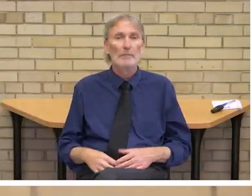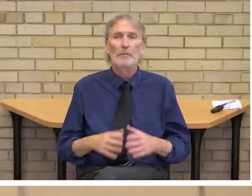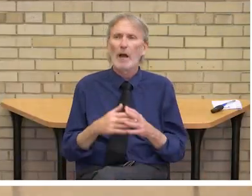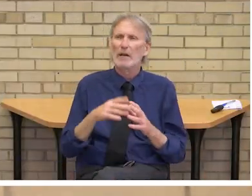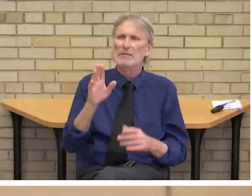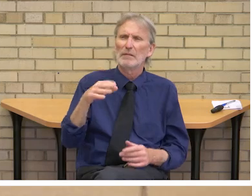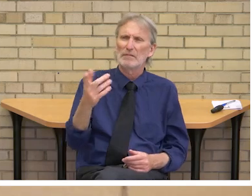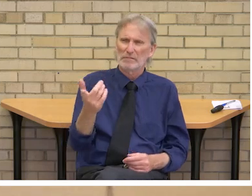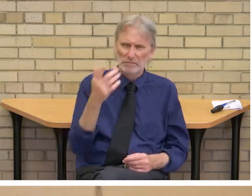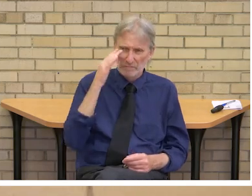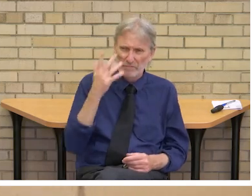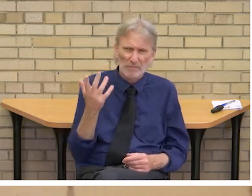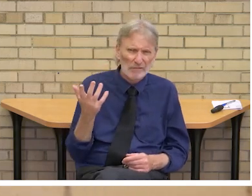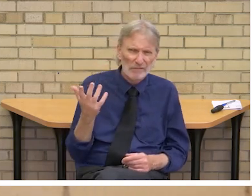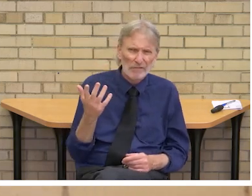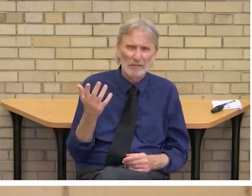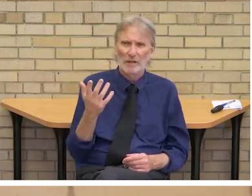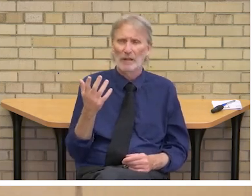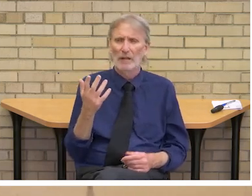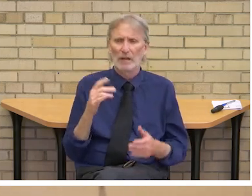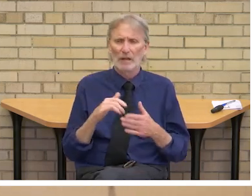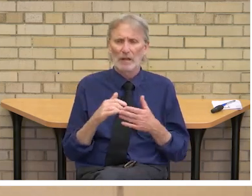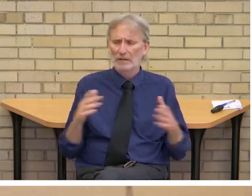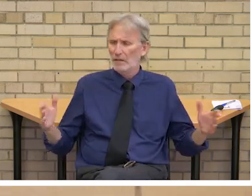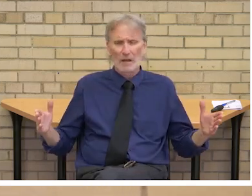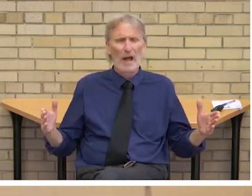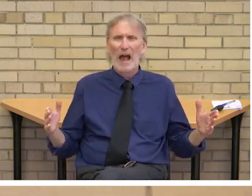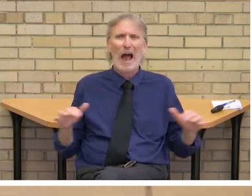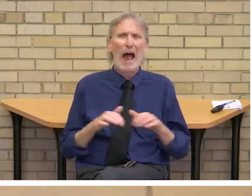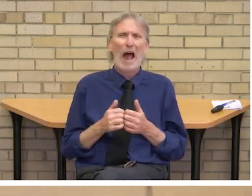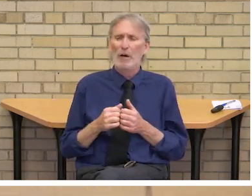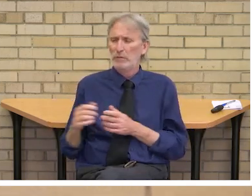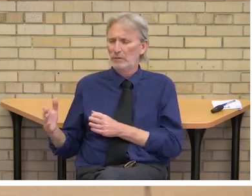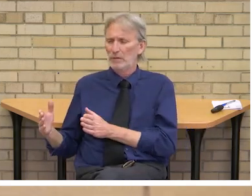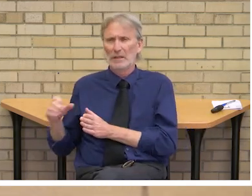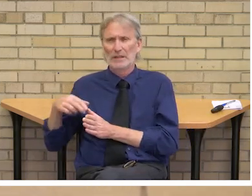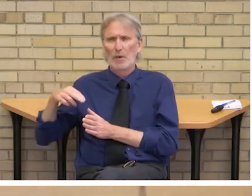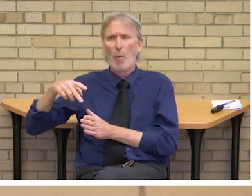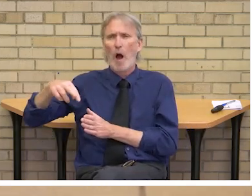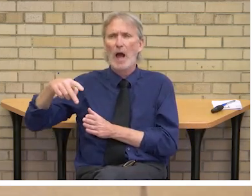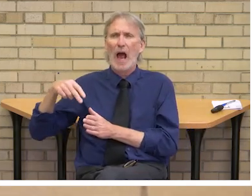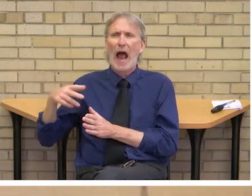Aaron, do you know off the top of your head the existing clear width of the sidewalks? Is it